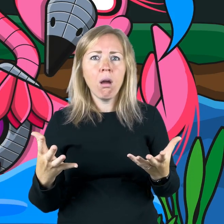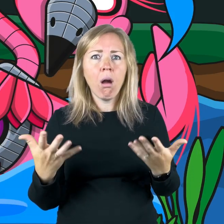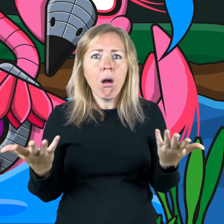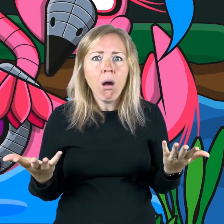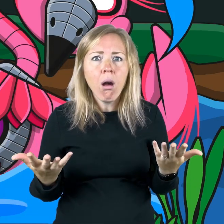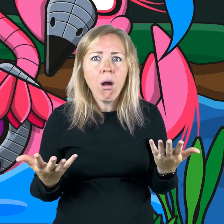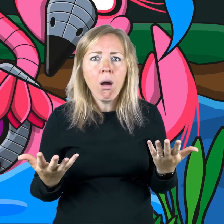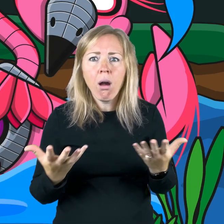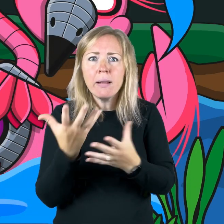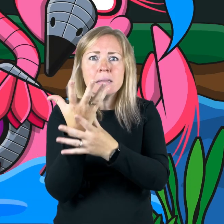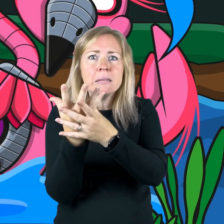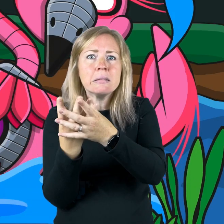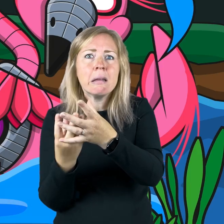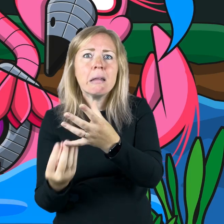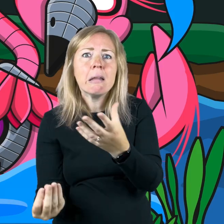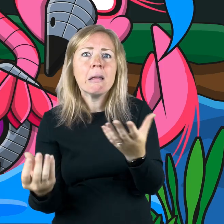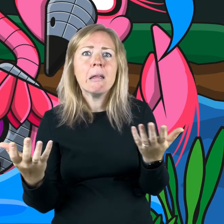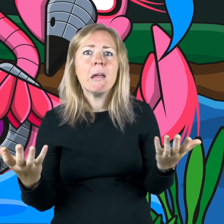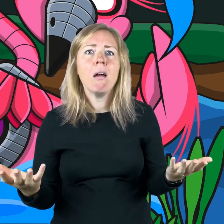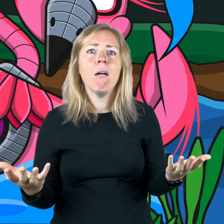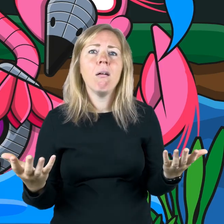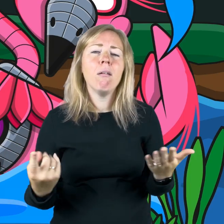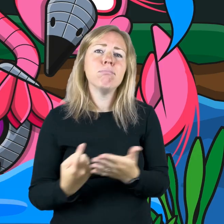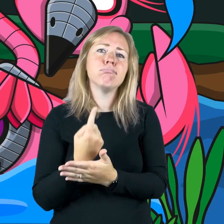Flamingo gurgled and guzzled.